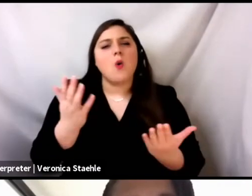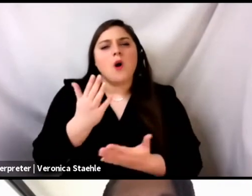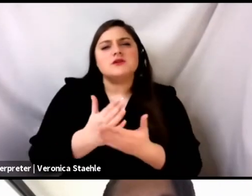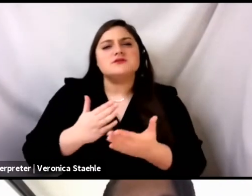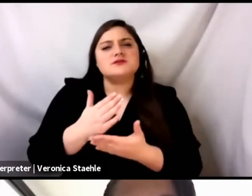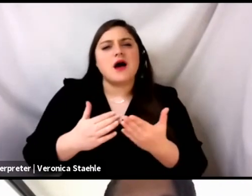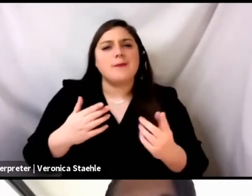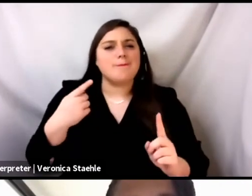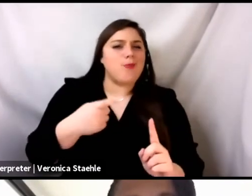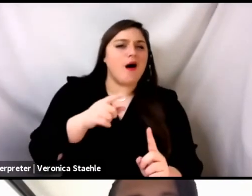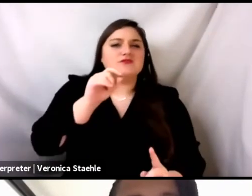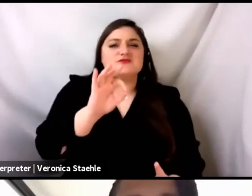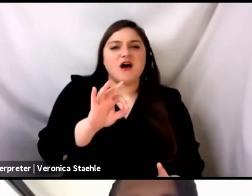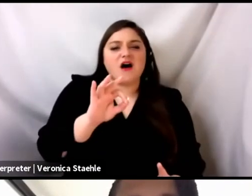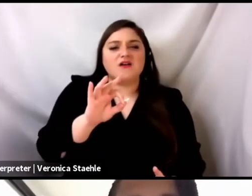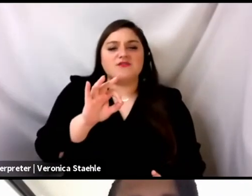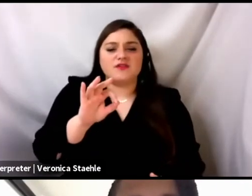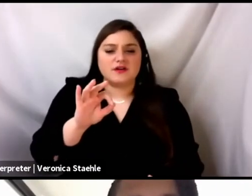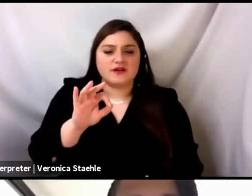about?